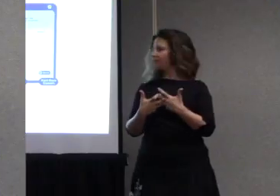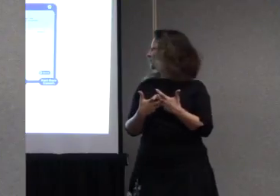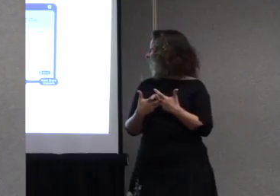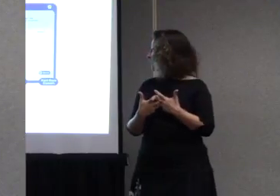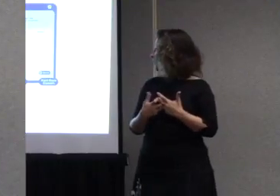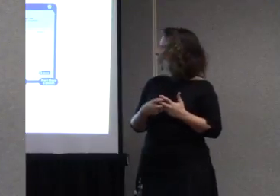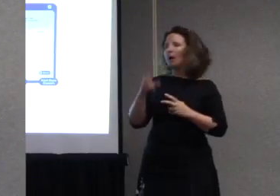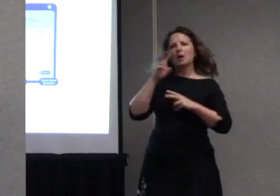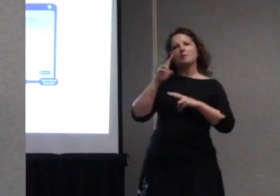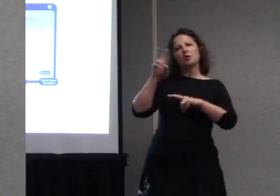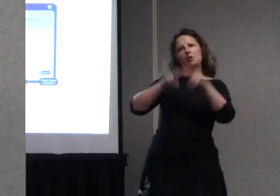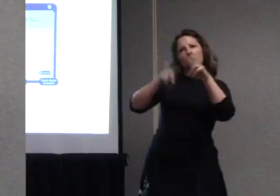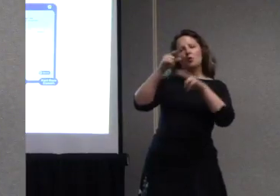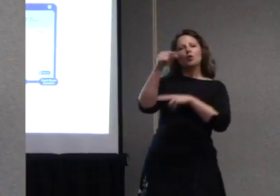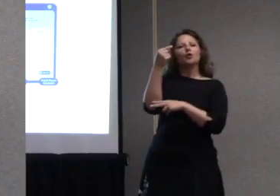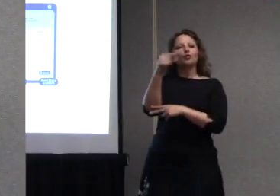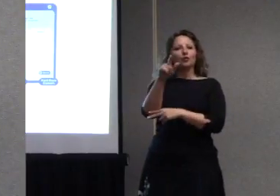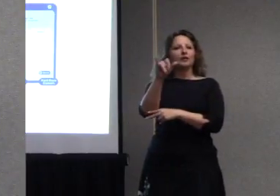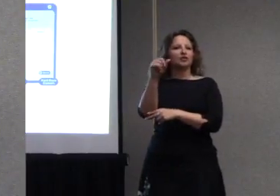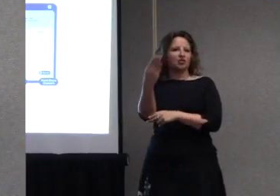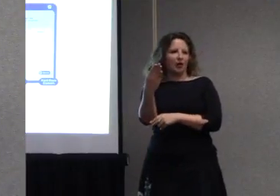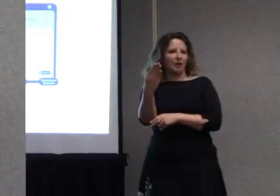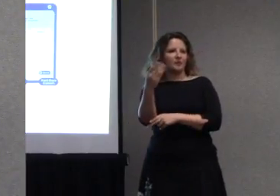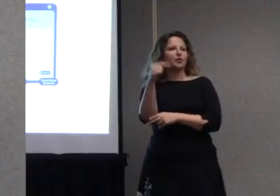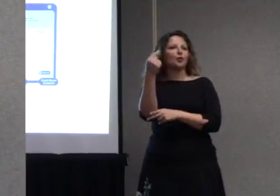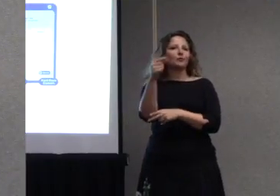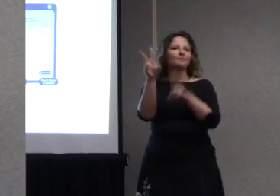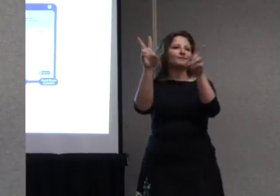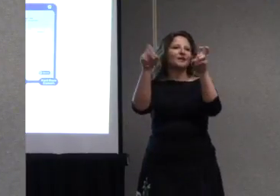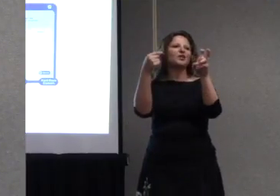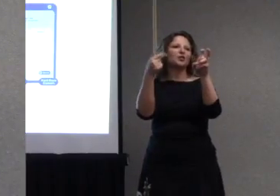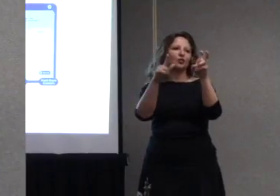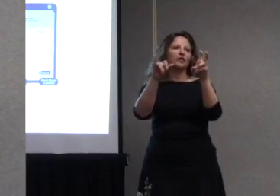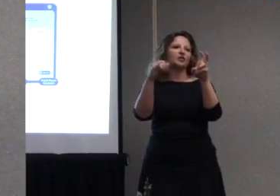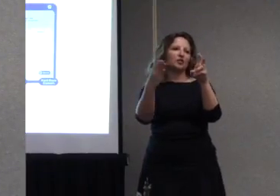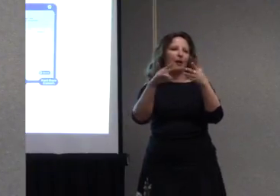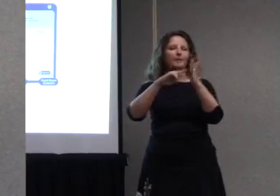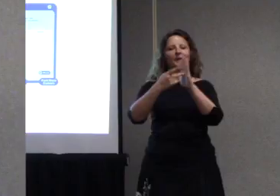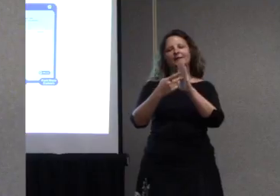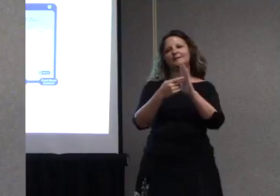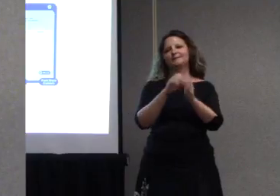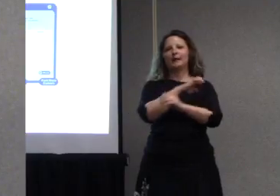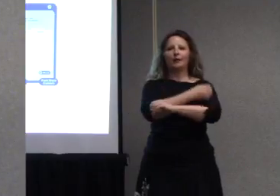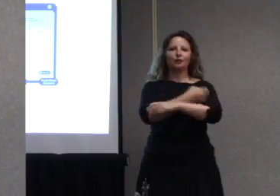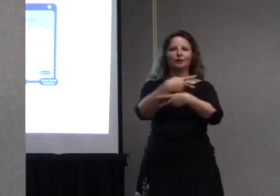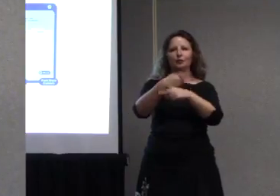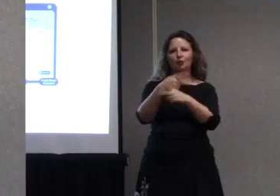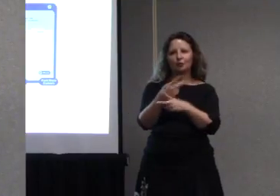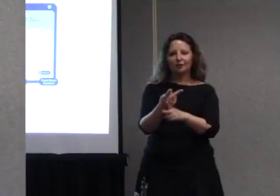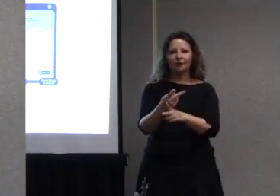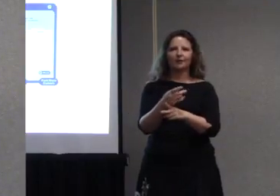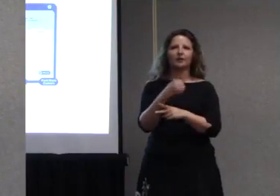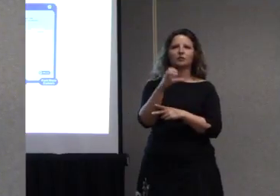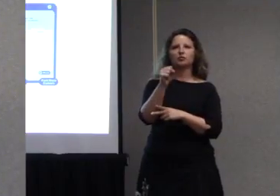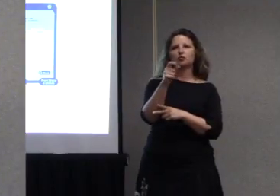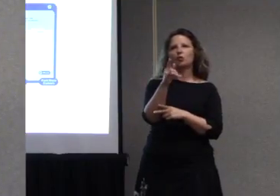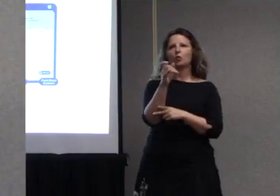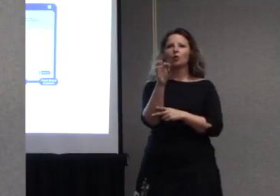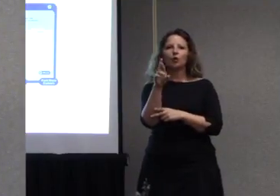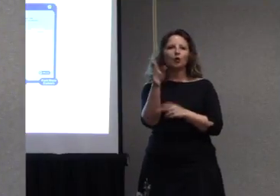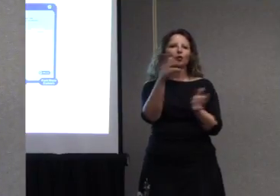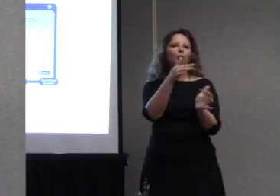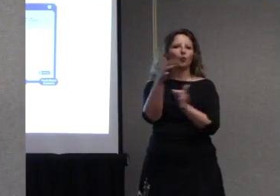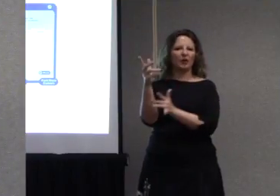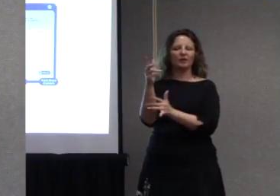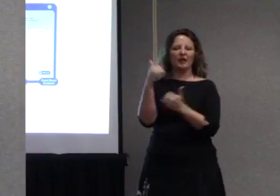There are no green jobs, and green jobs are energy producing jobs, solar, wind,